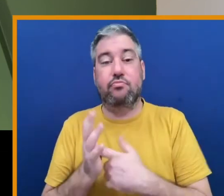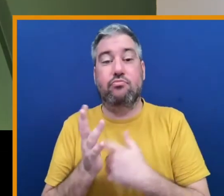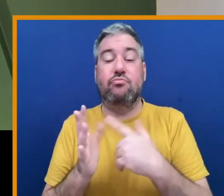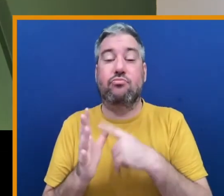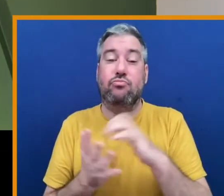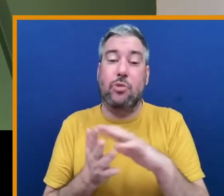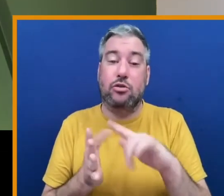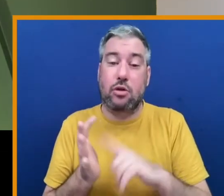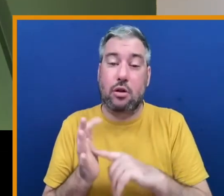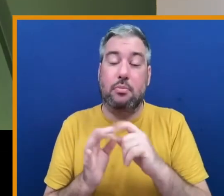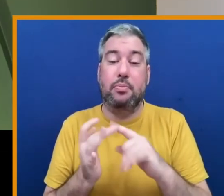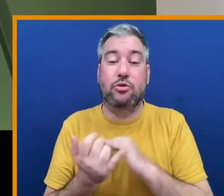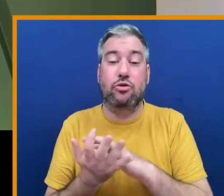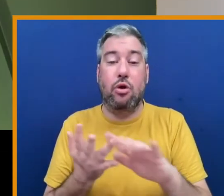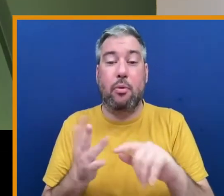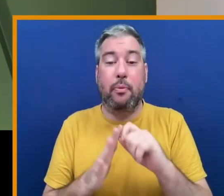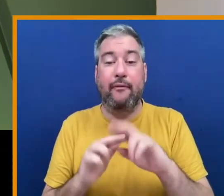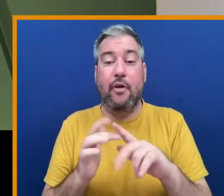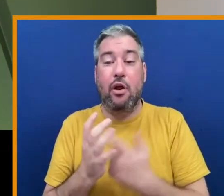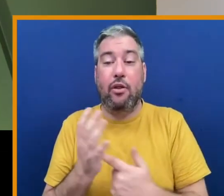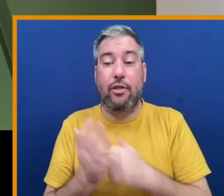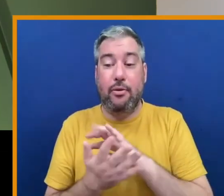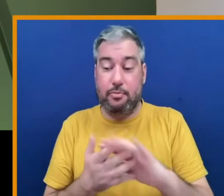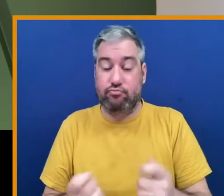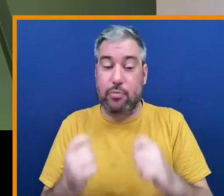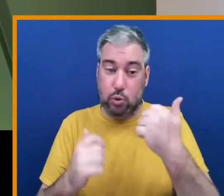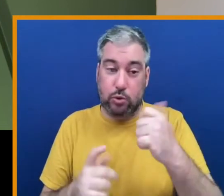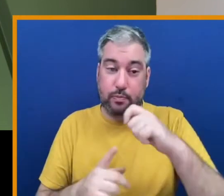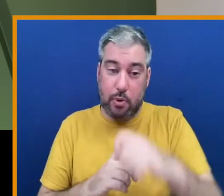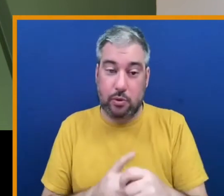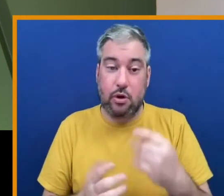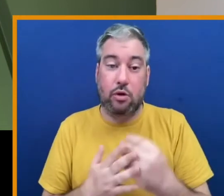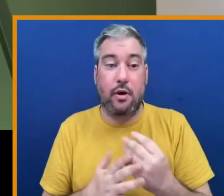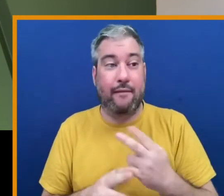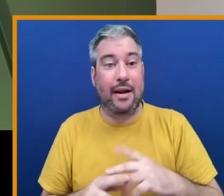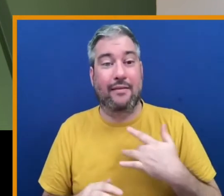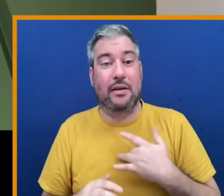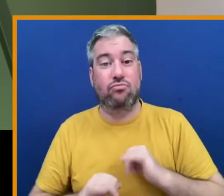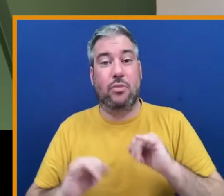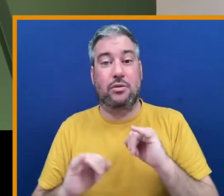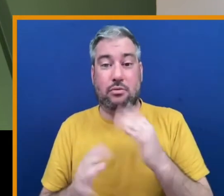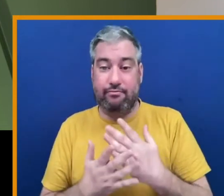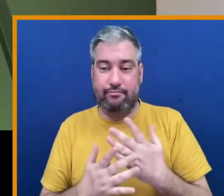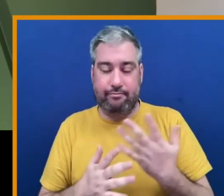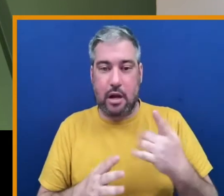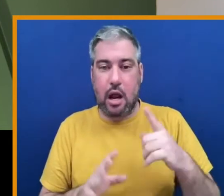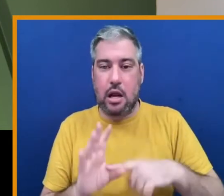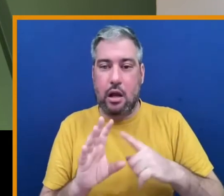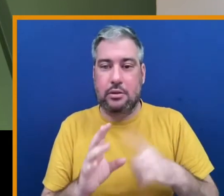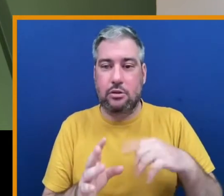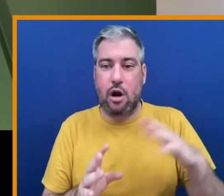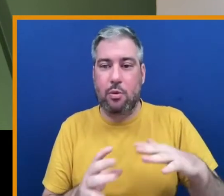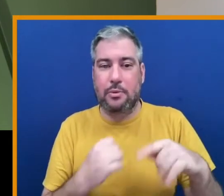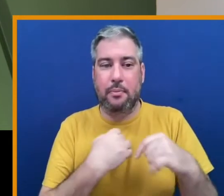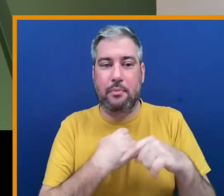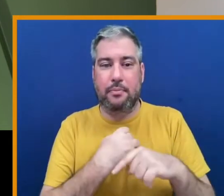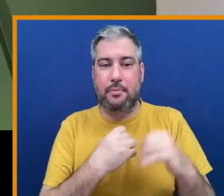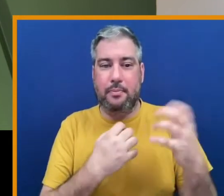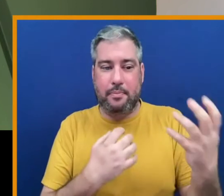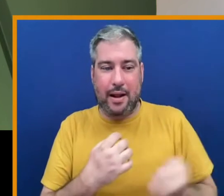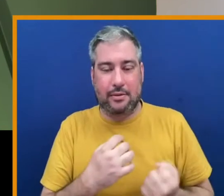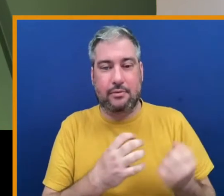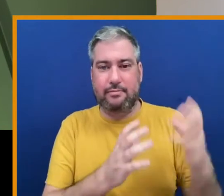bearing the greatest burden for solving it. And Lucas North made the same point as well. Ollie Craven was arguing in favour of Amendment 3, and he also mentioned,